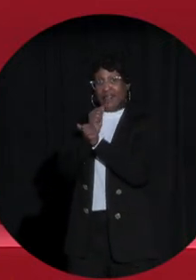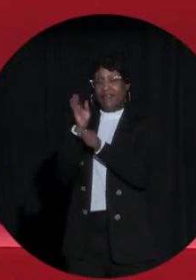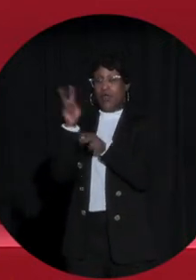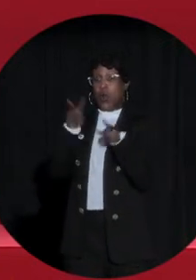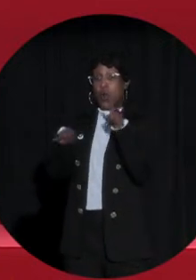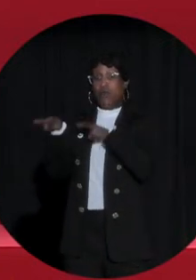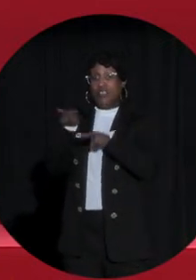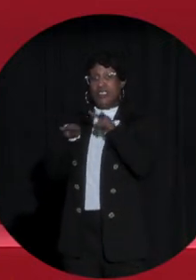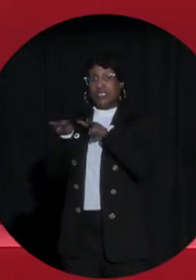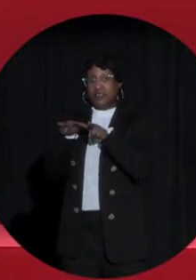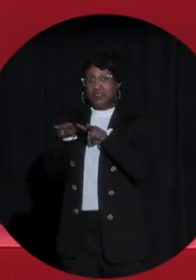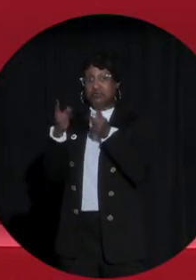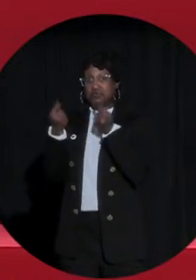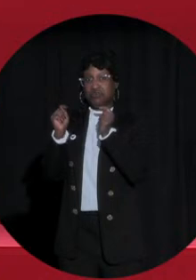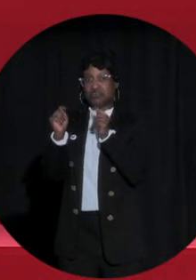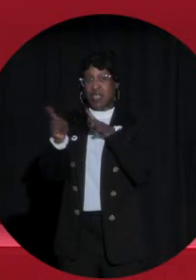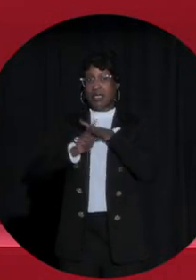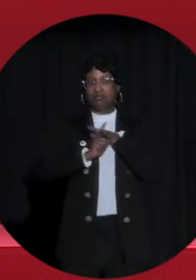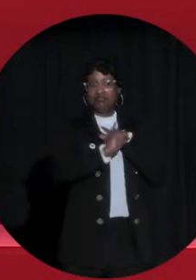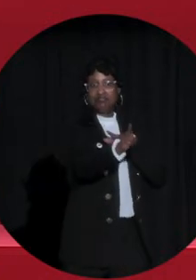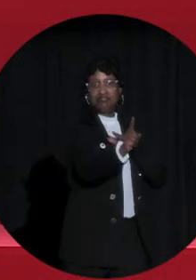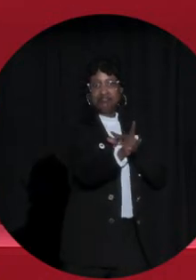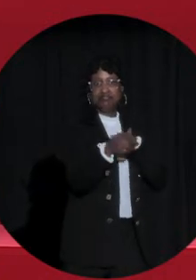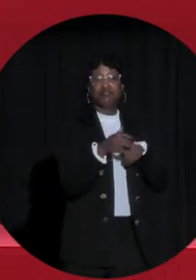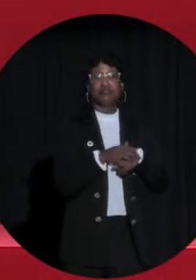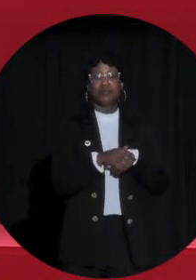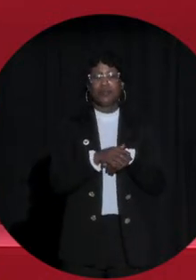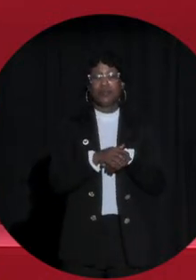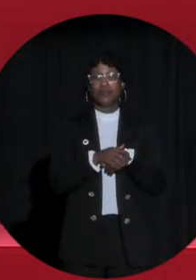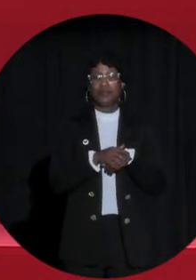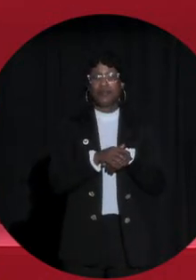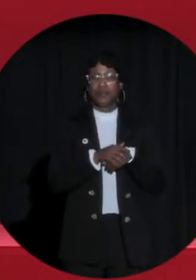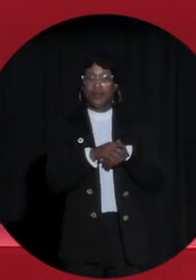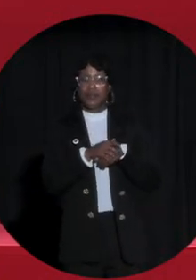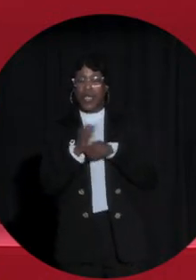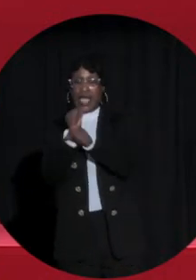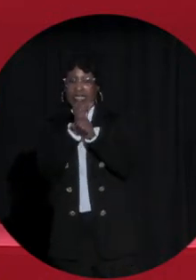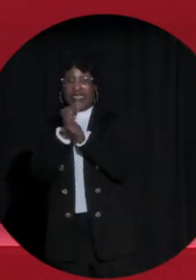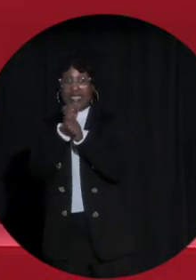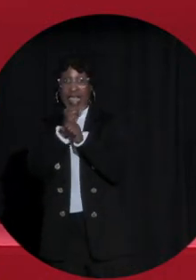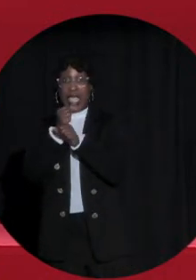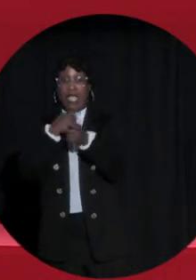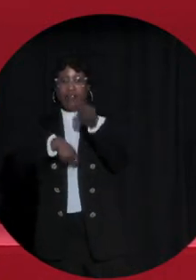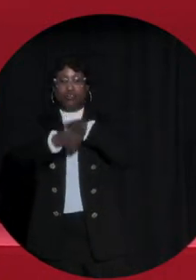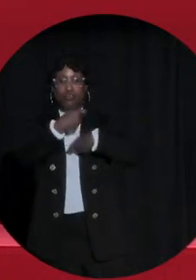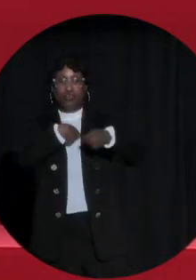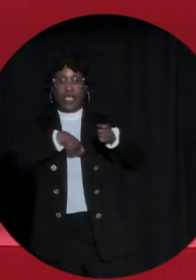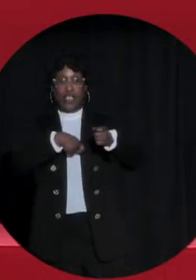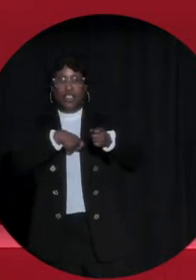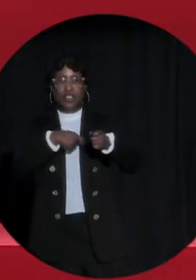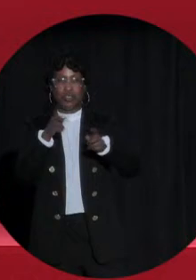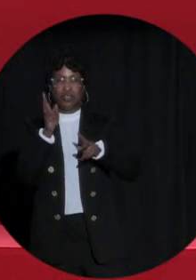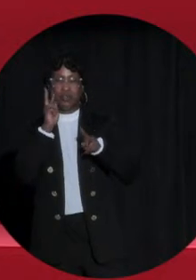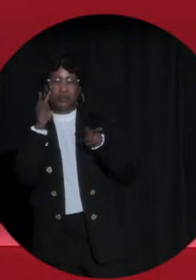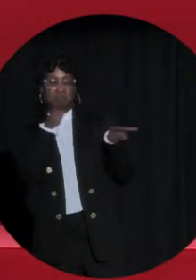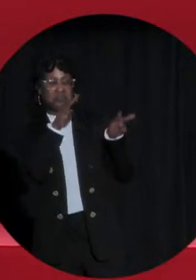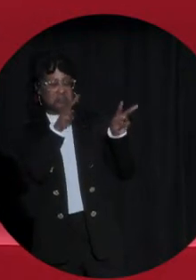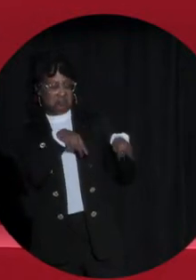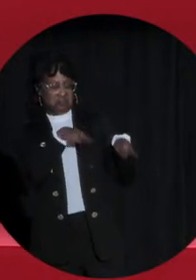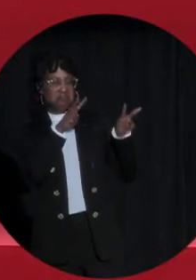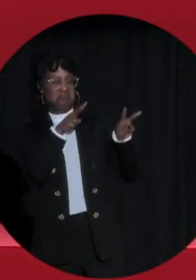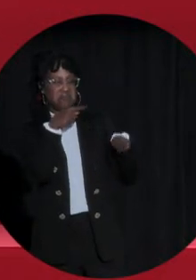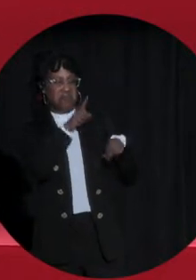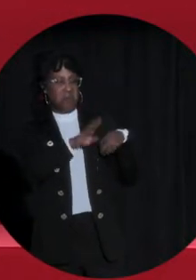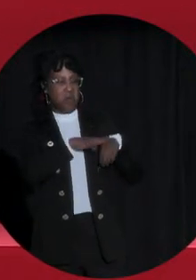Her illness diminished her value in the eyes of slave traders, but in her weakness, she found power in